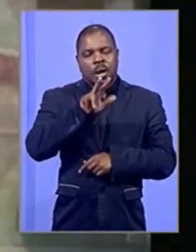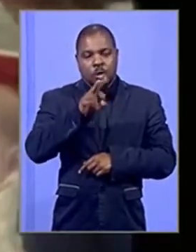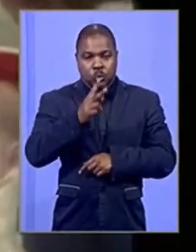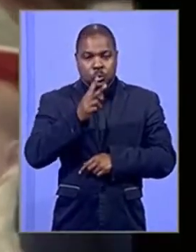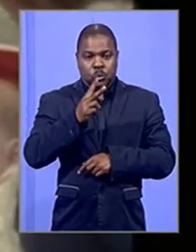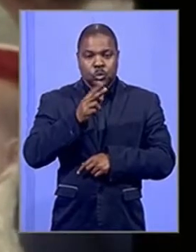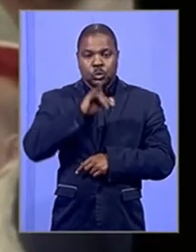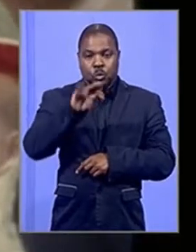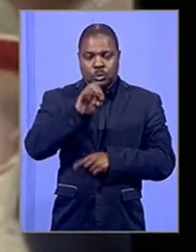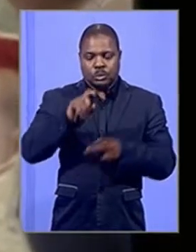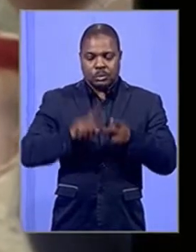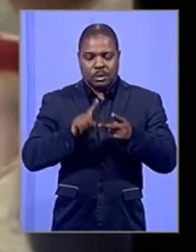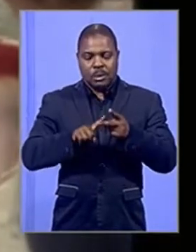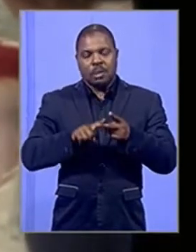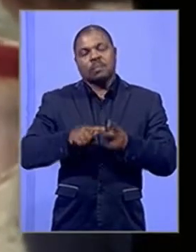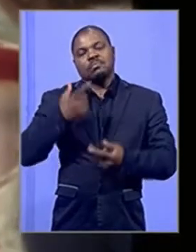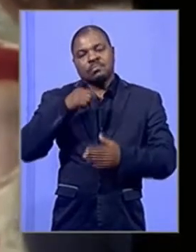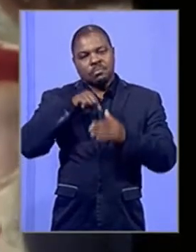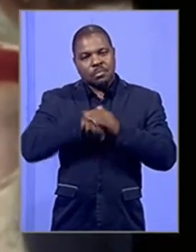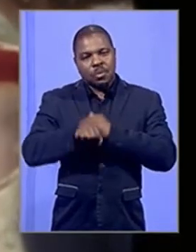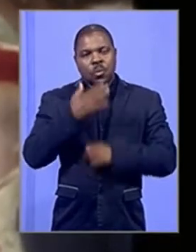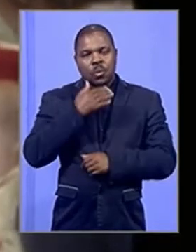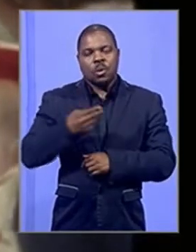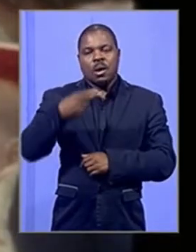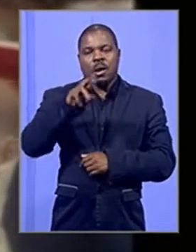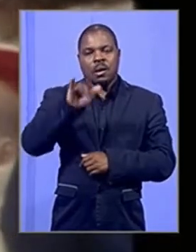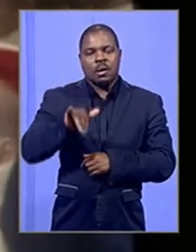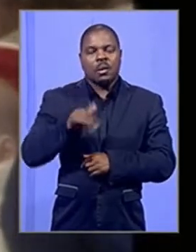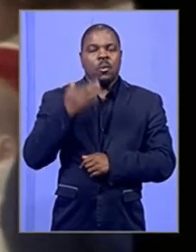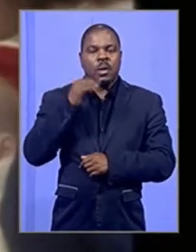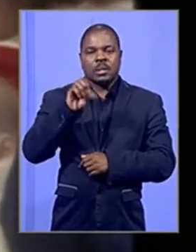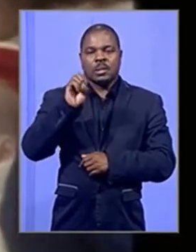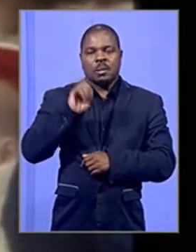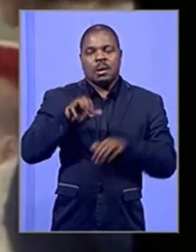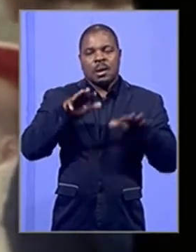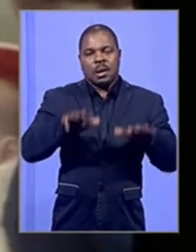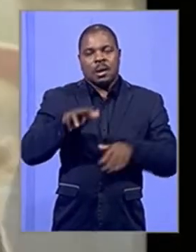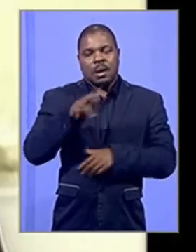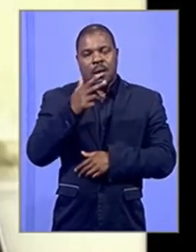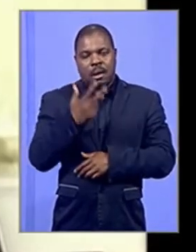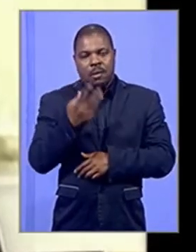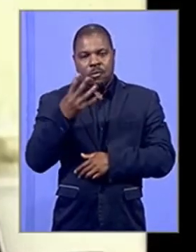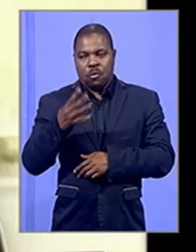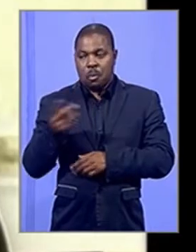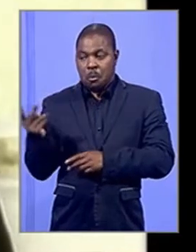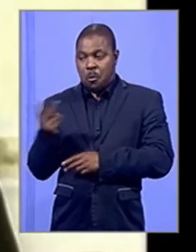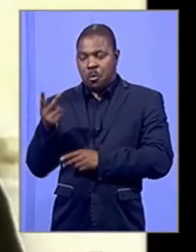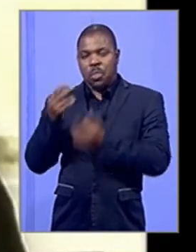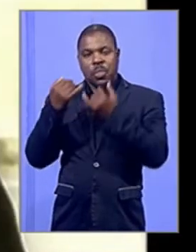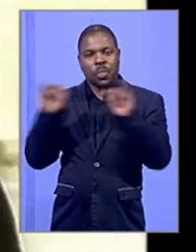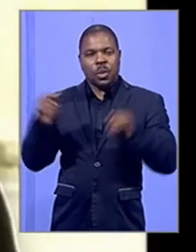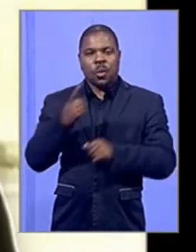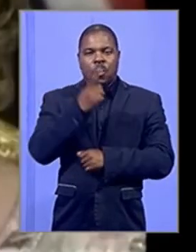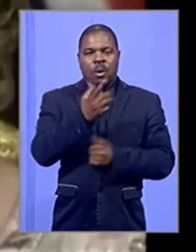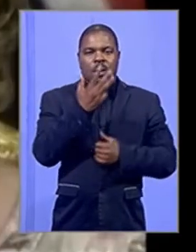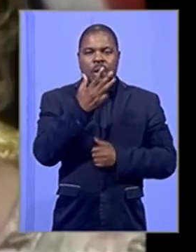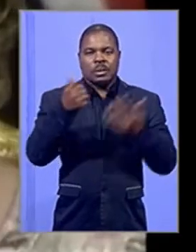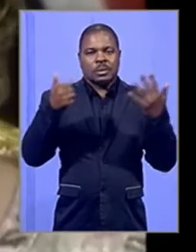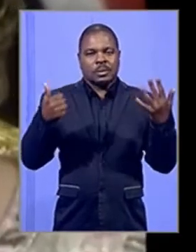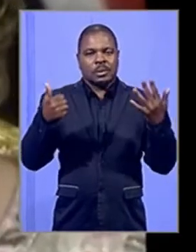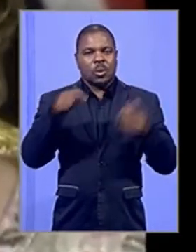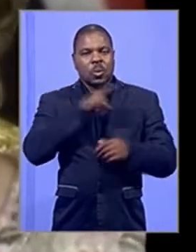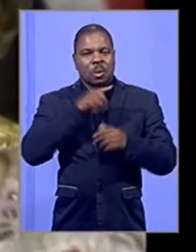gape ka morwa Bobedi Prince Harry ka September 1984. Charles le Diana ba ile ba hlalana ka ngwaga wa 1996 morago go ba ka